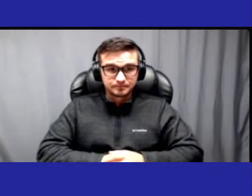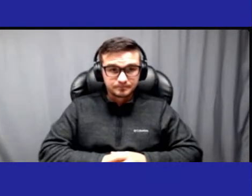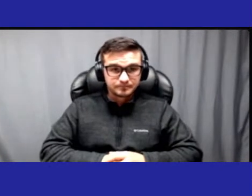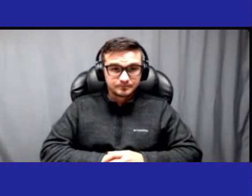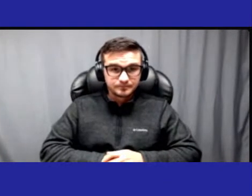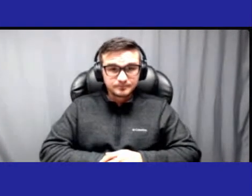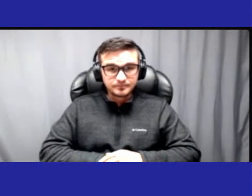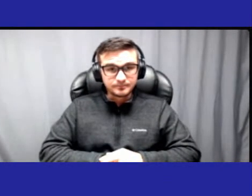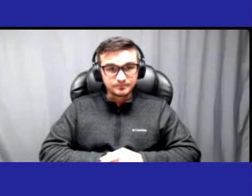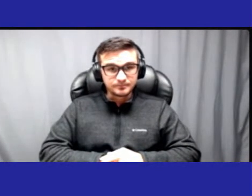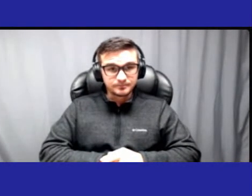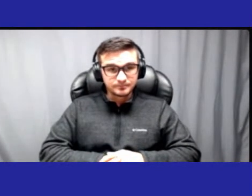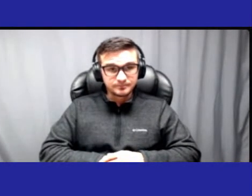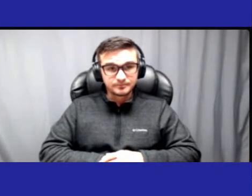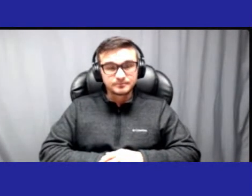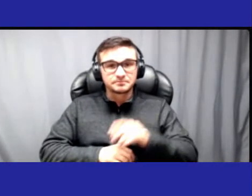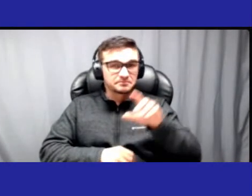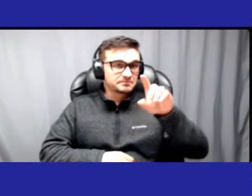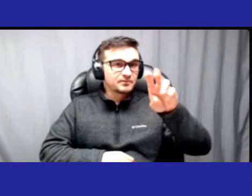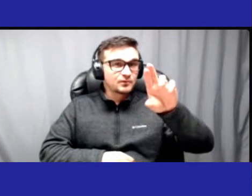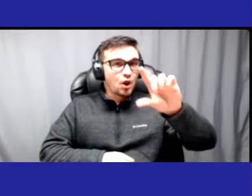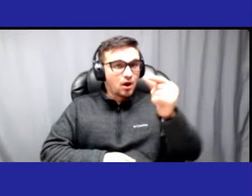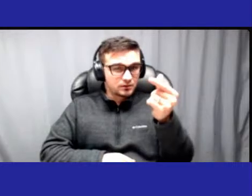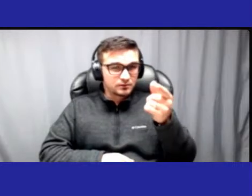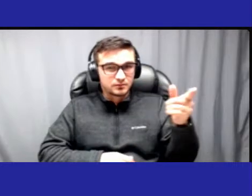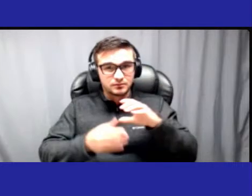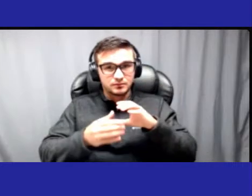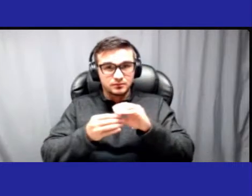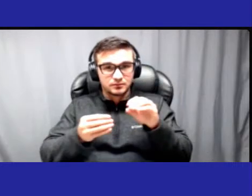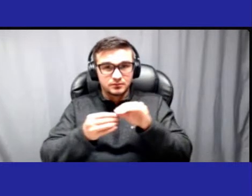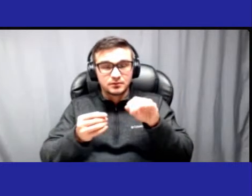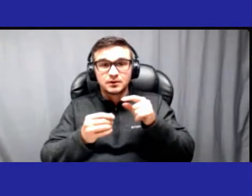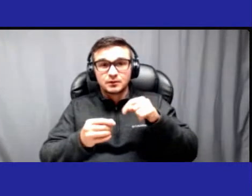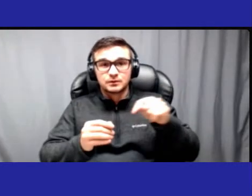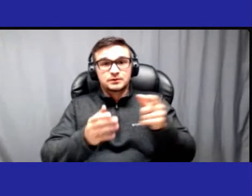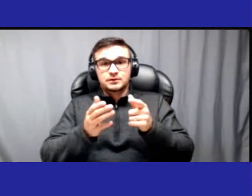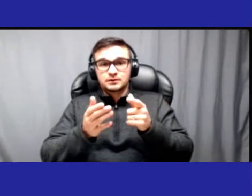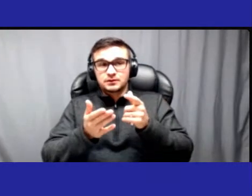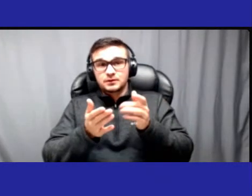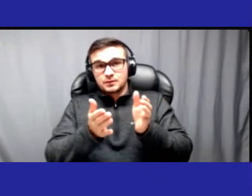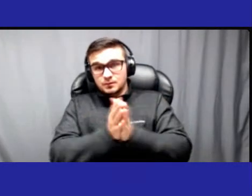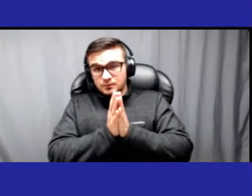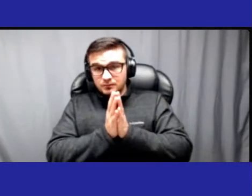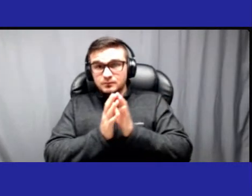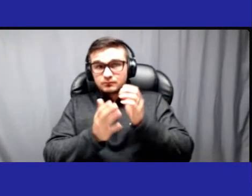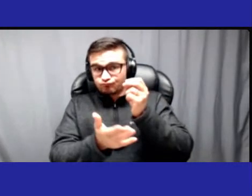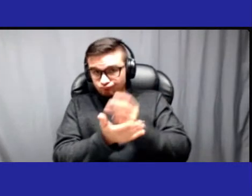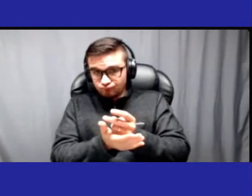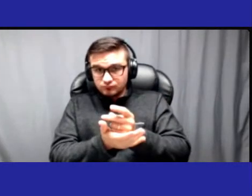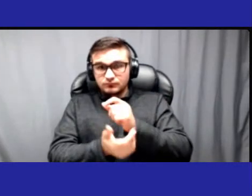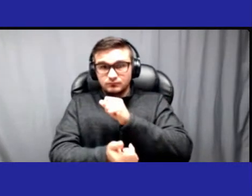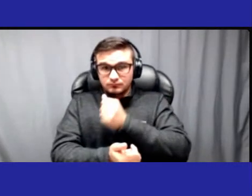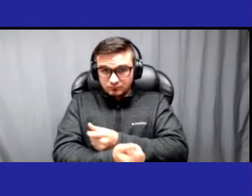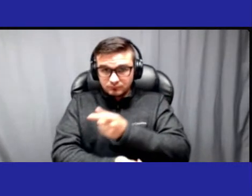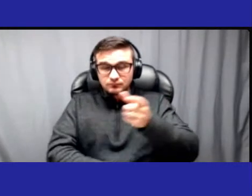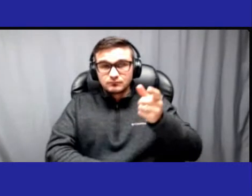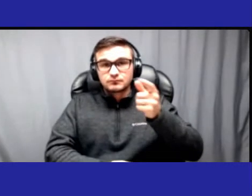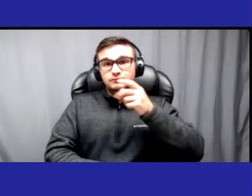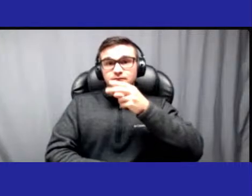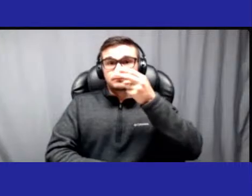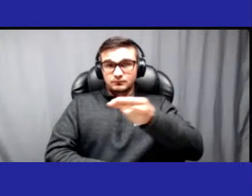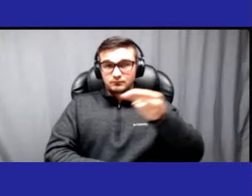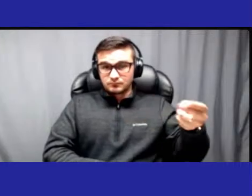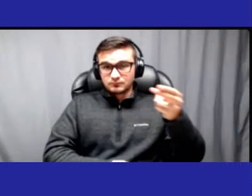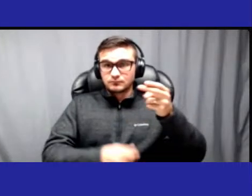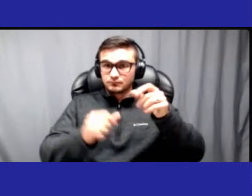So as Dr. Long said at the beginning, we're requesting authorizing the New York City Health and Hospitals Corporation to execute contracts with Rapid Reliable